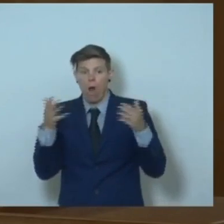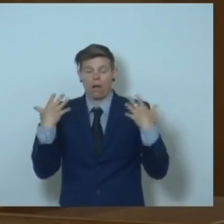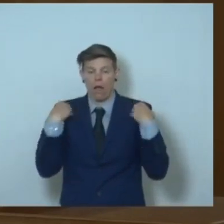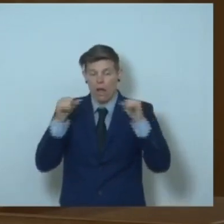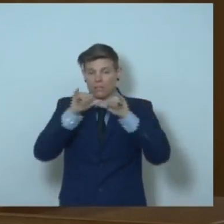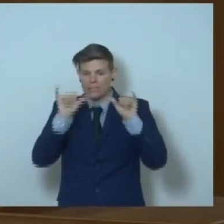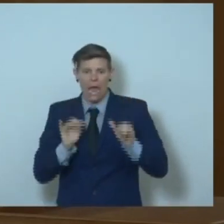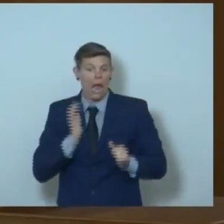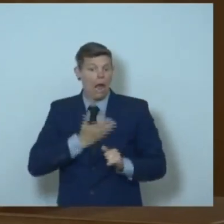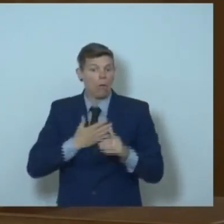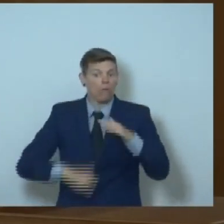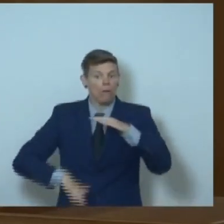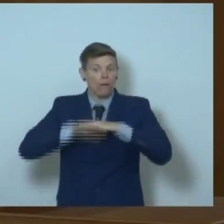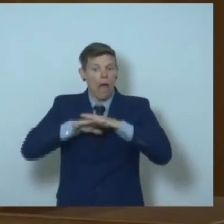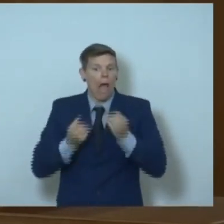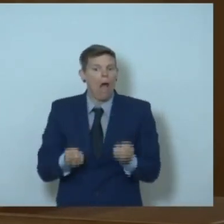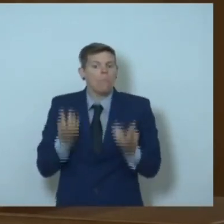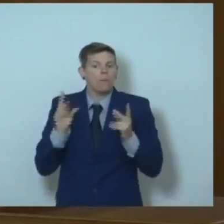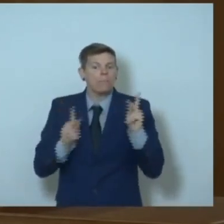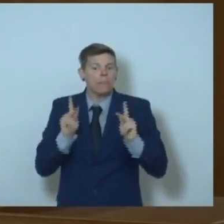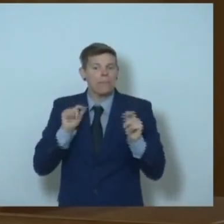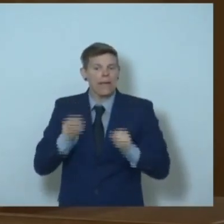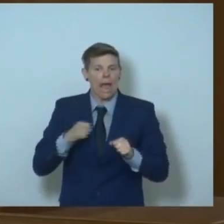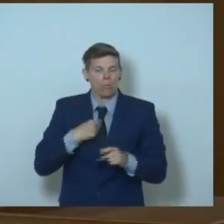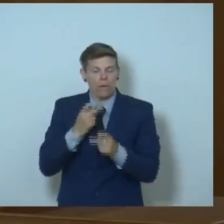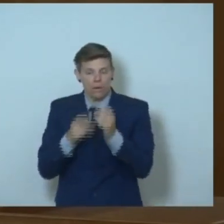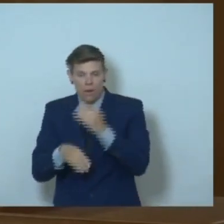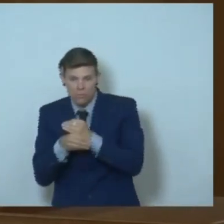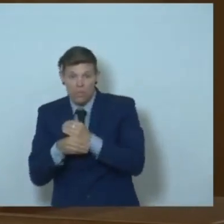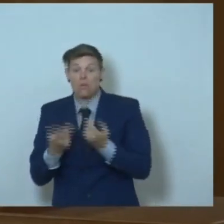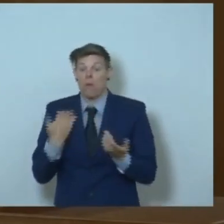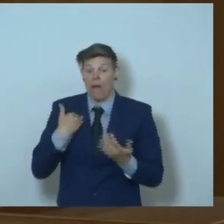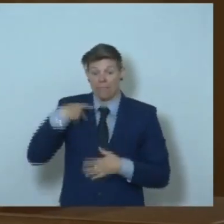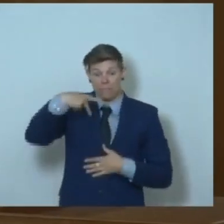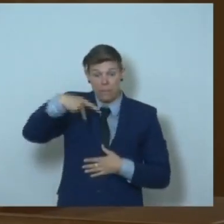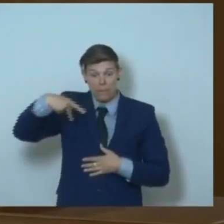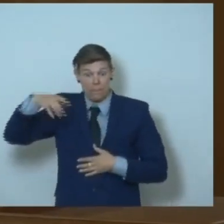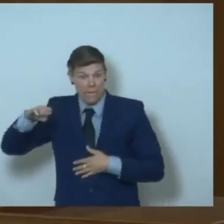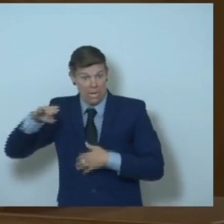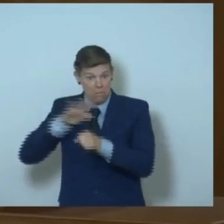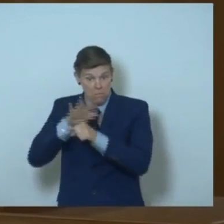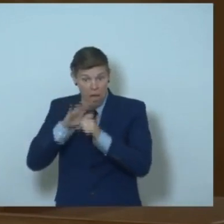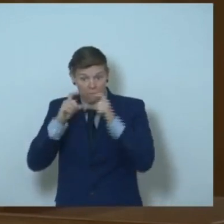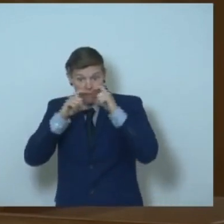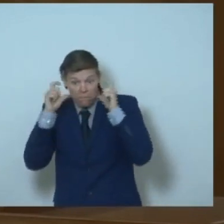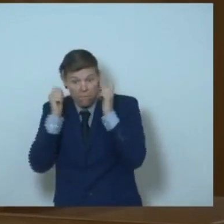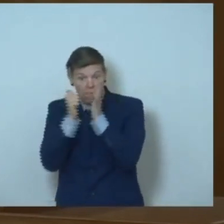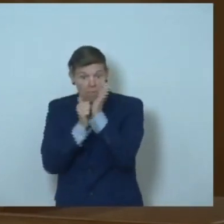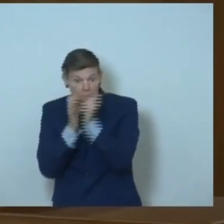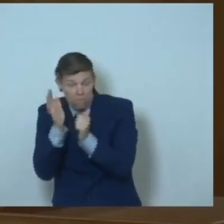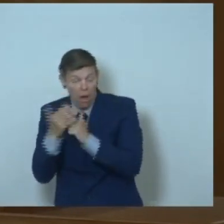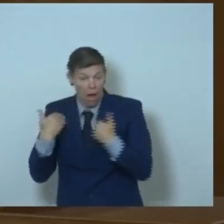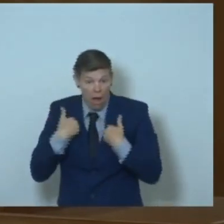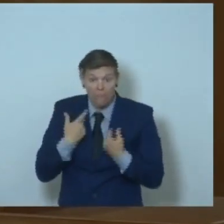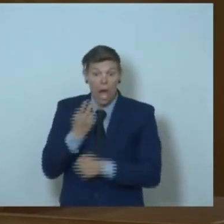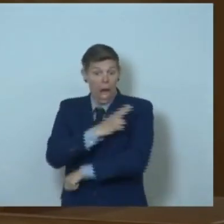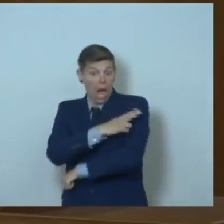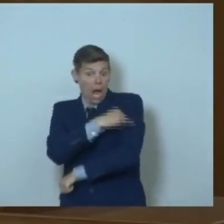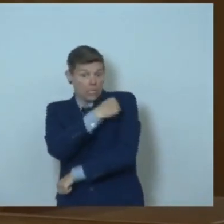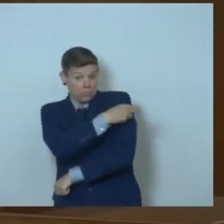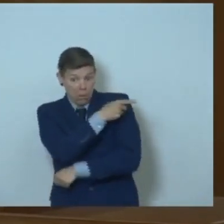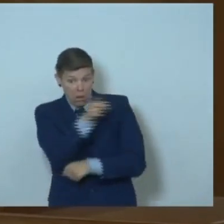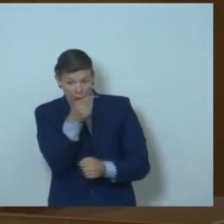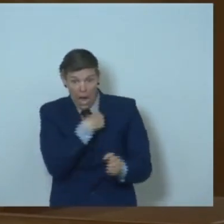ways. Do we have enough PPE in those 7 hub hospitals, which are sort of the central unit of our